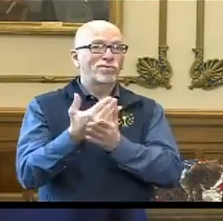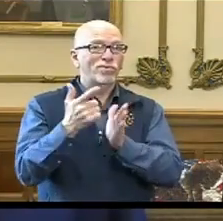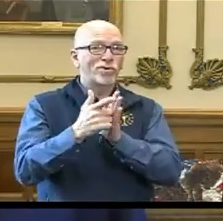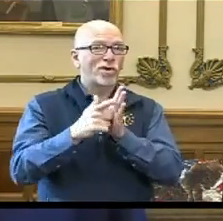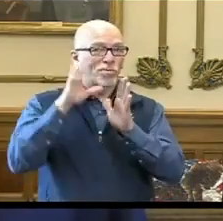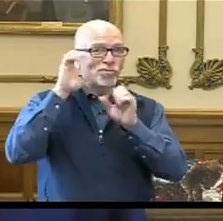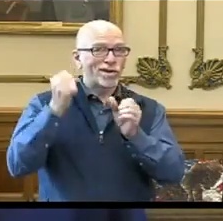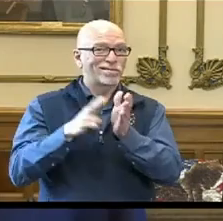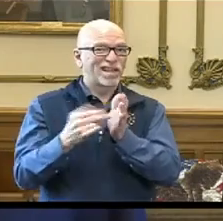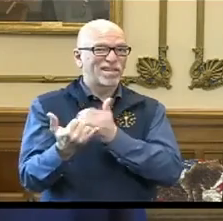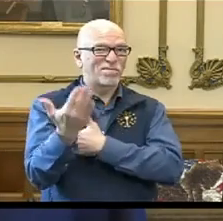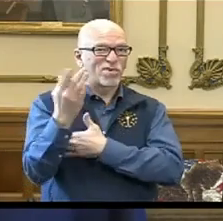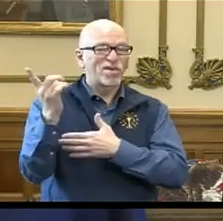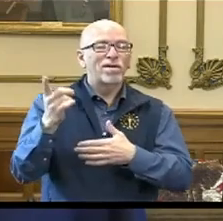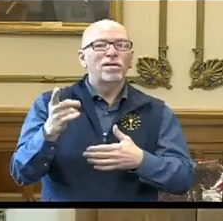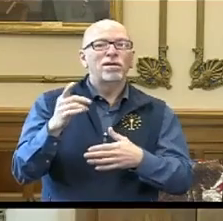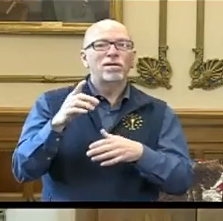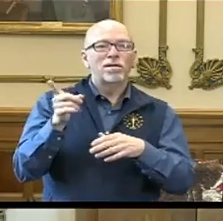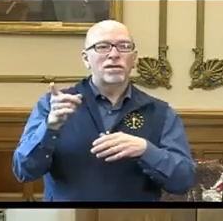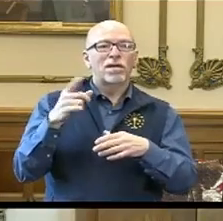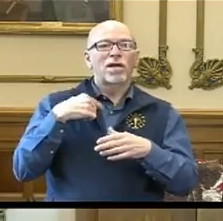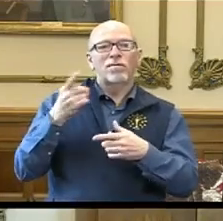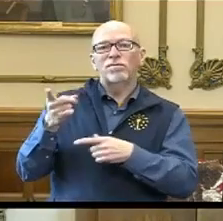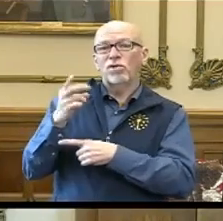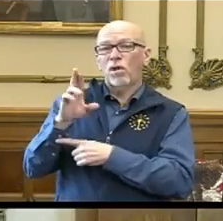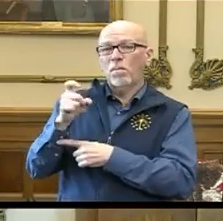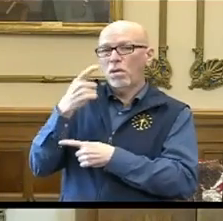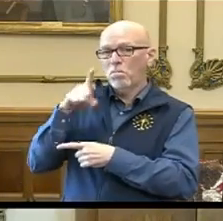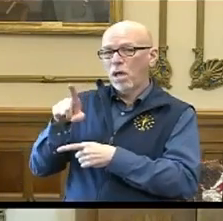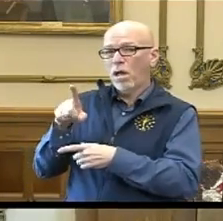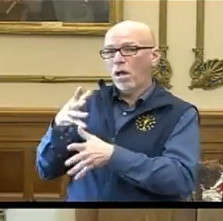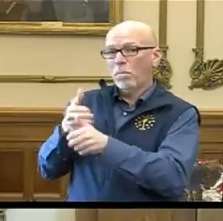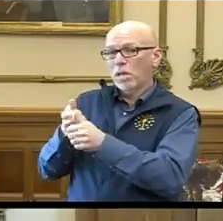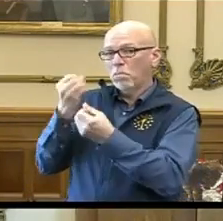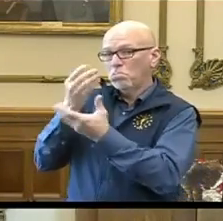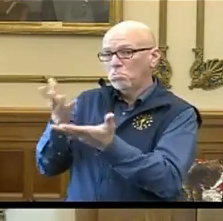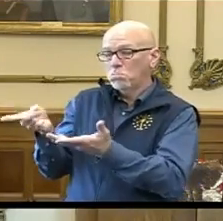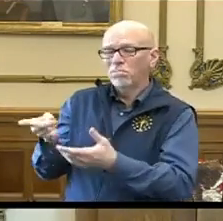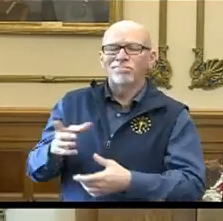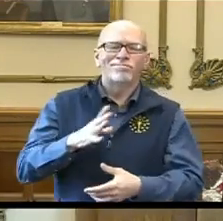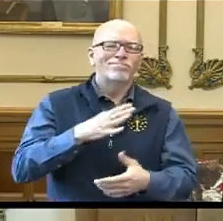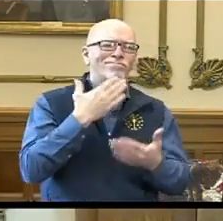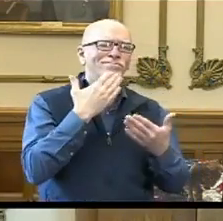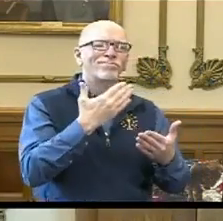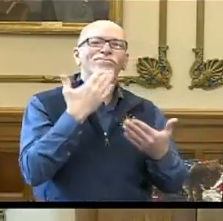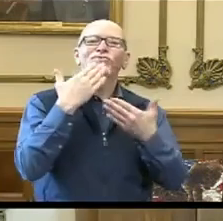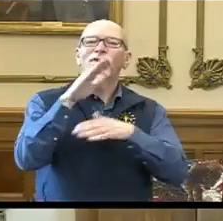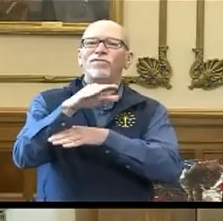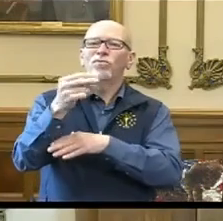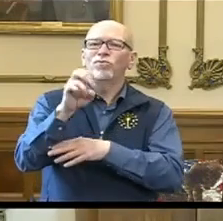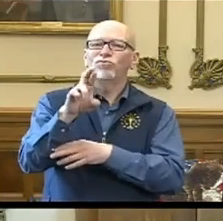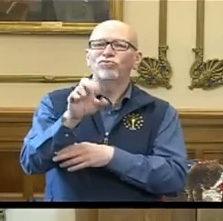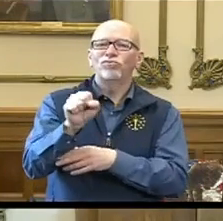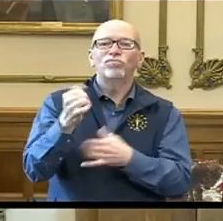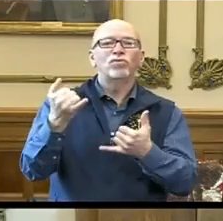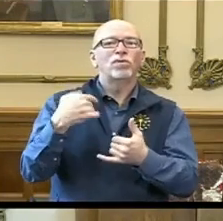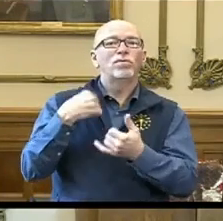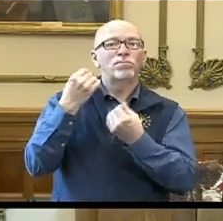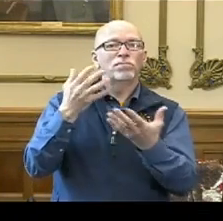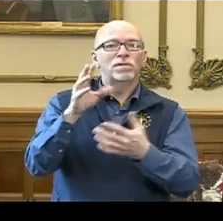president earlier today, Dr. Box, could you give us an update? Absolutely. Thank you, Governor. Good afternoon, Hoosiers. Today we